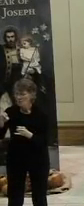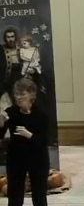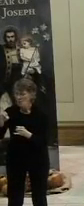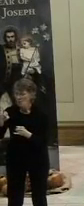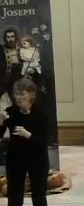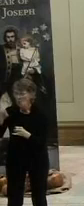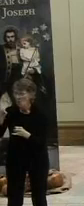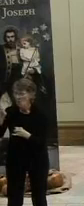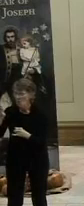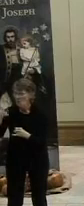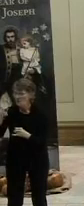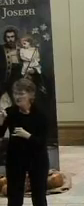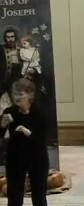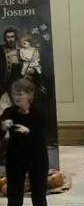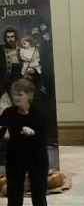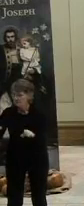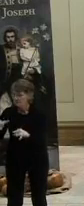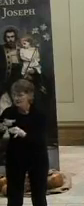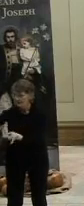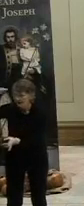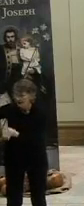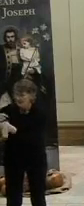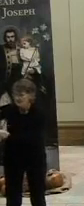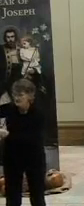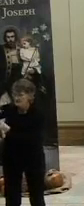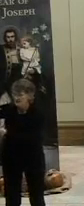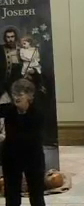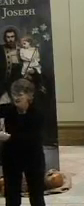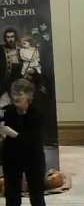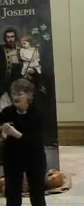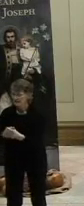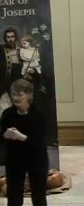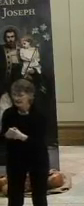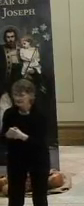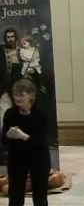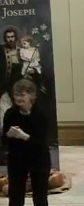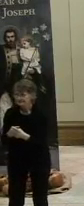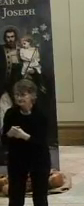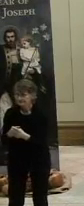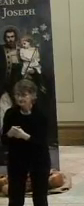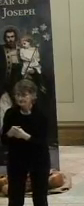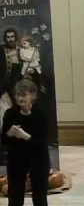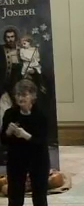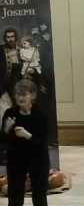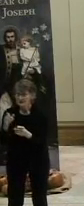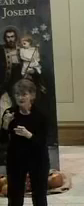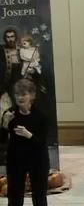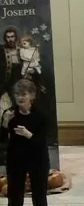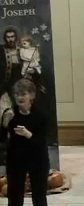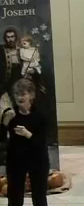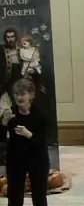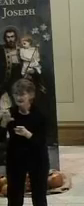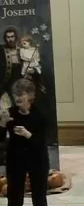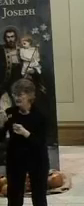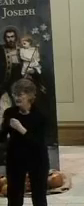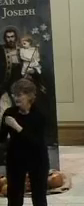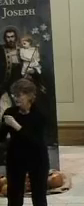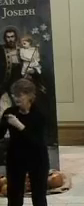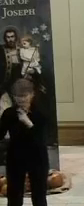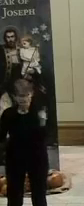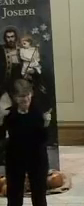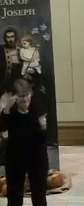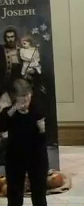the Knights helped us take all of the woodwork that was up there, and it's the first time we've seen that wall since